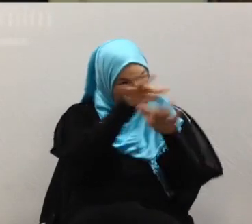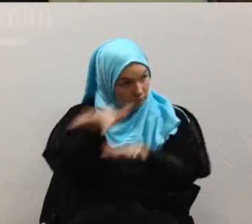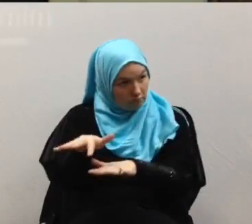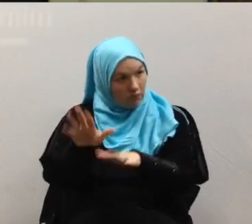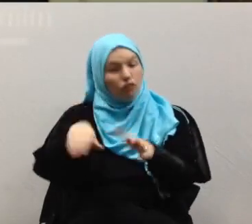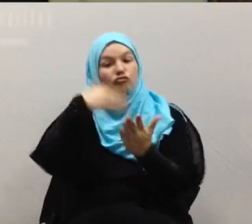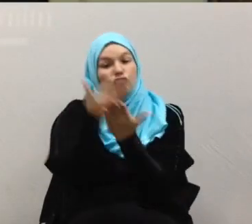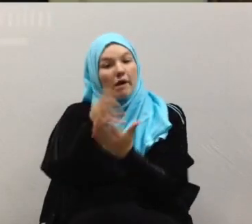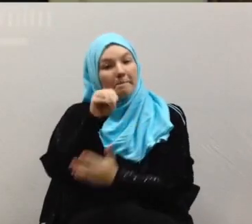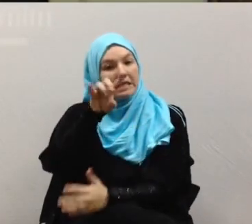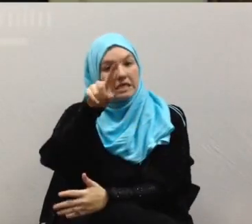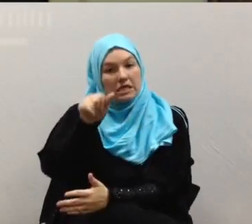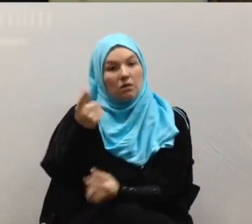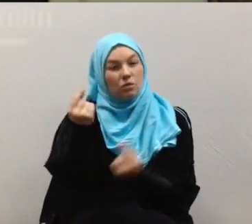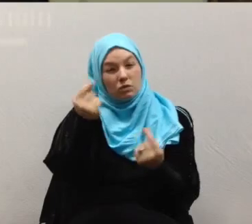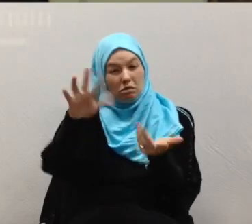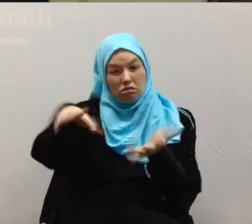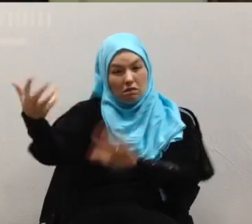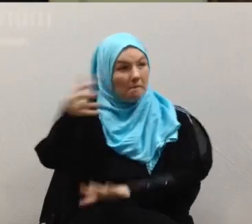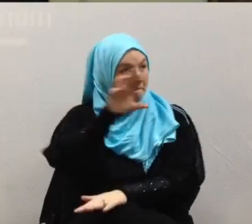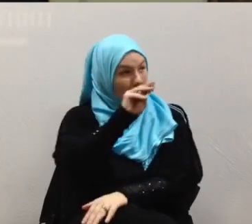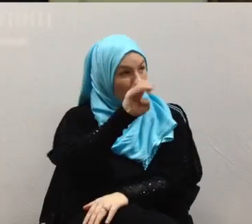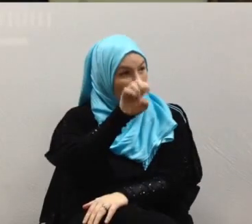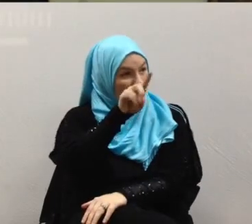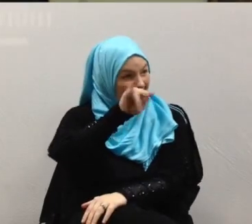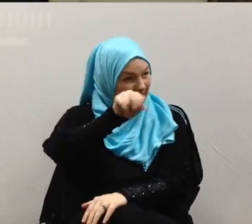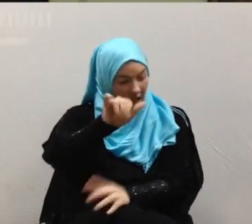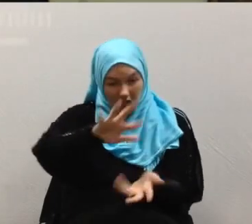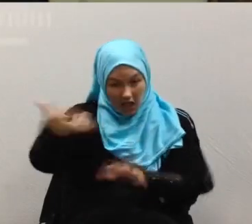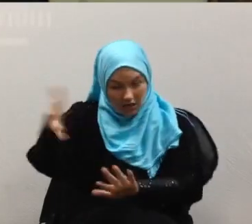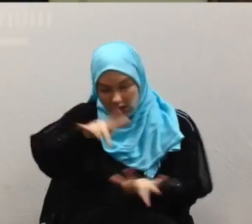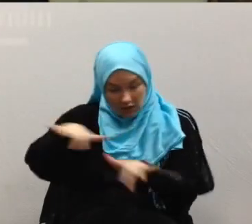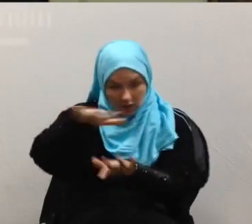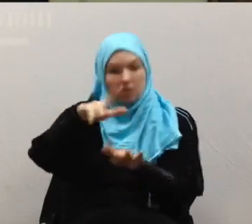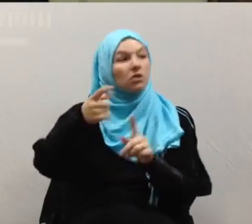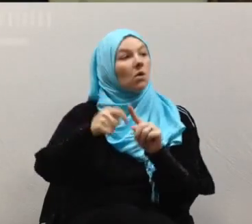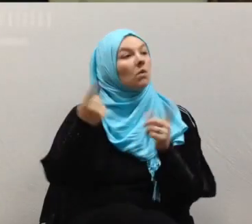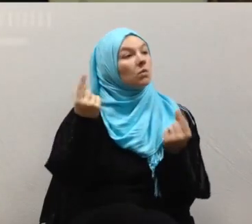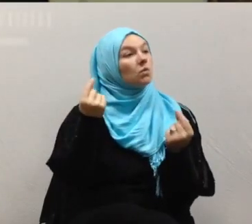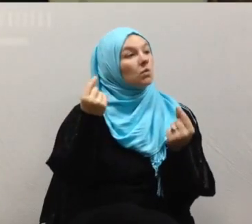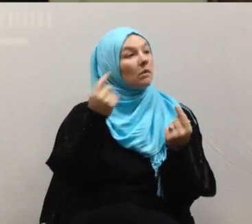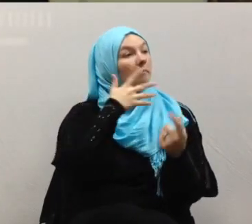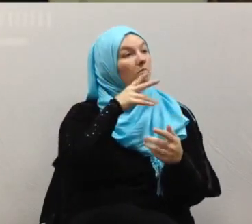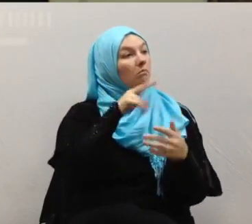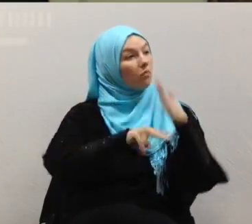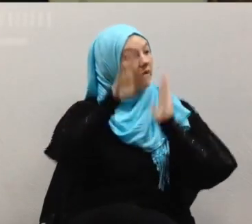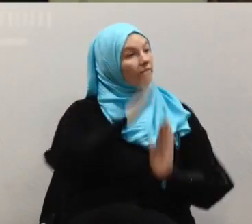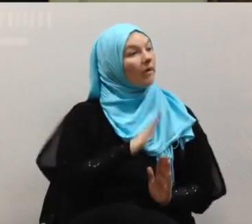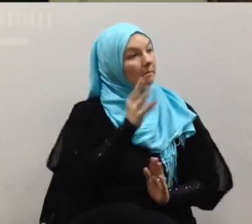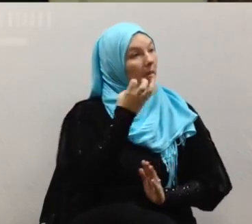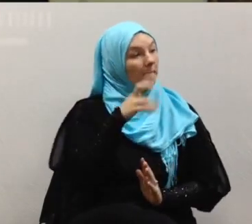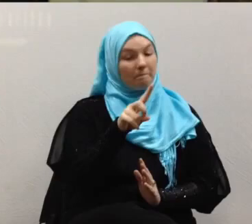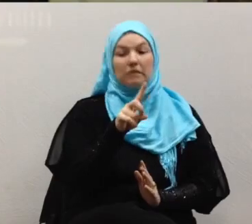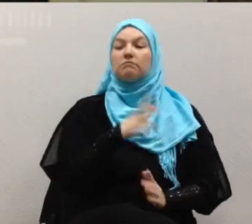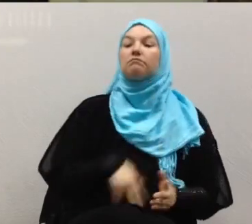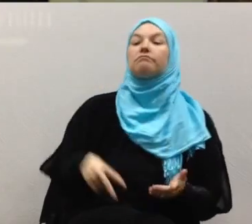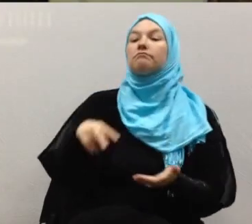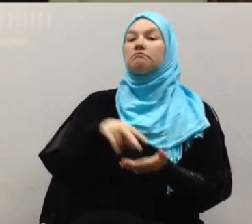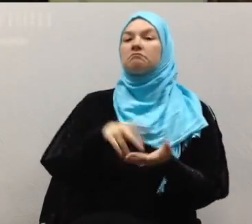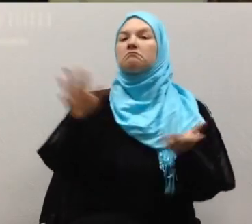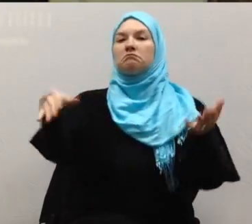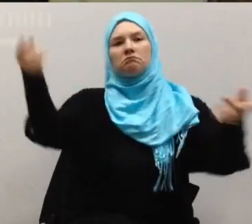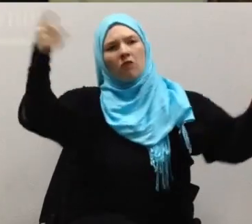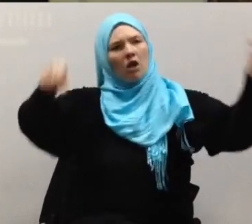their commitment to be a community of Medina in which Their religion is protected, their positions are protected,